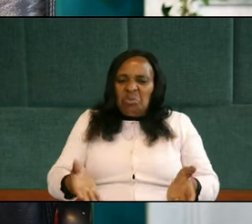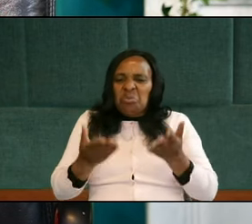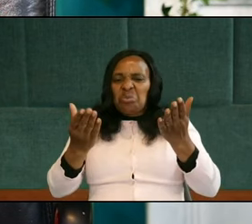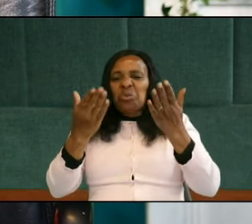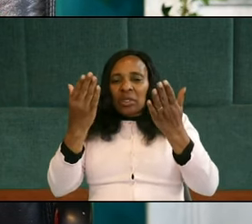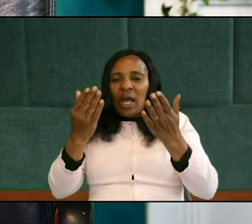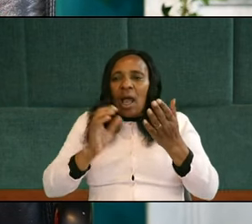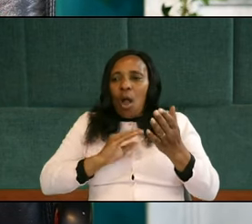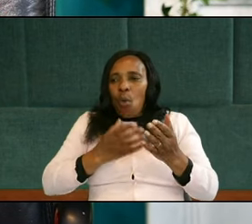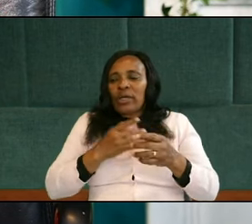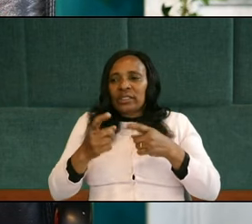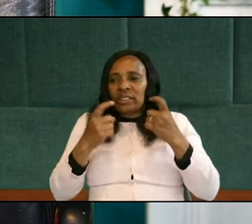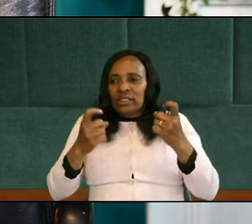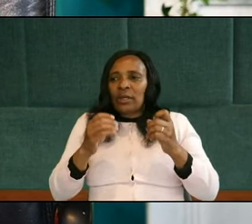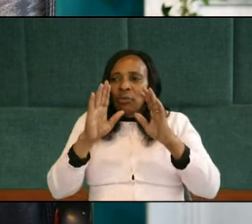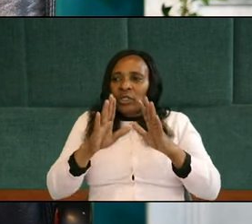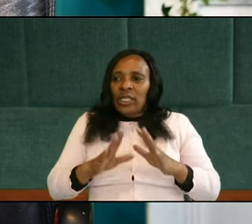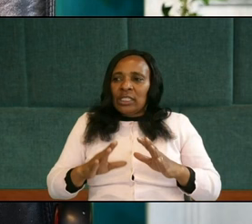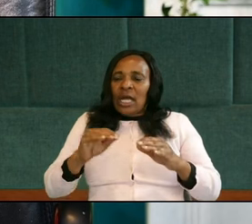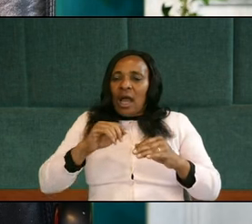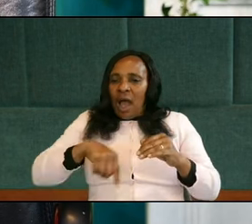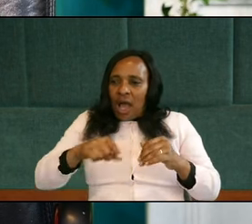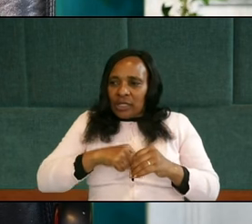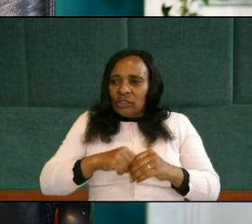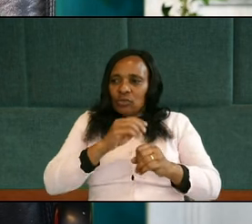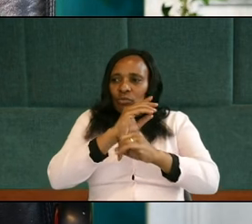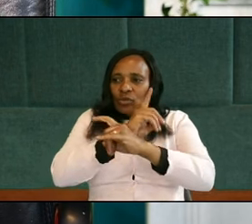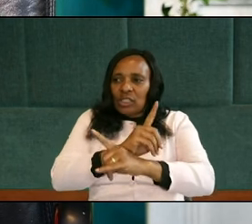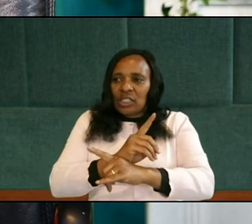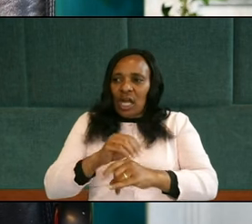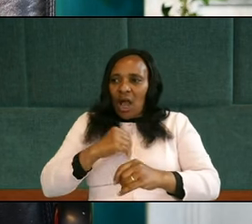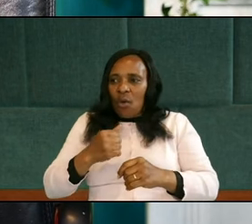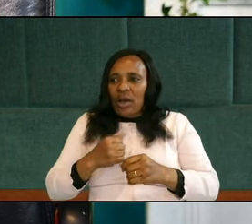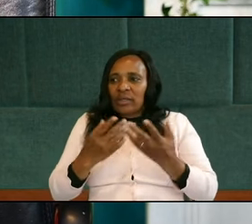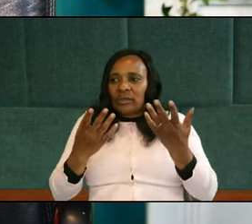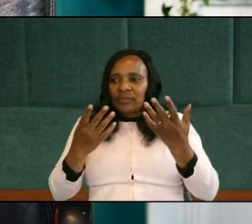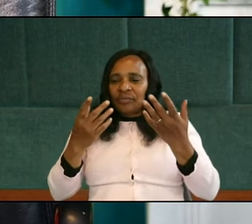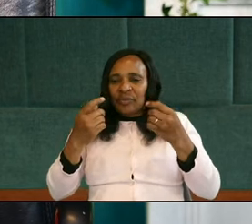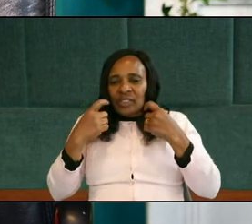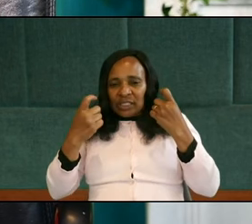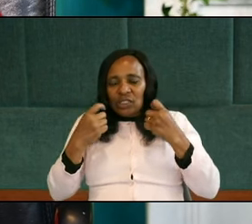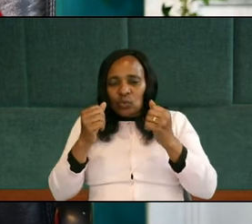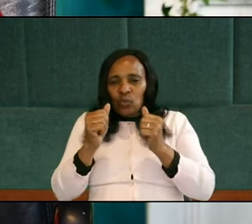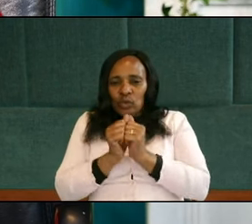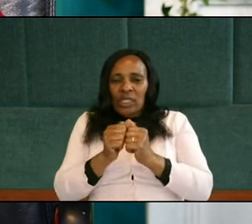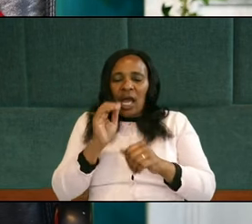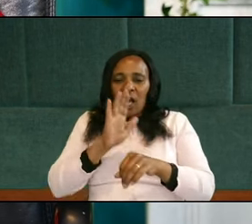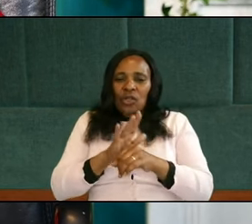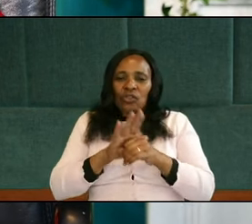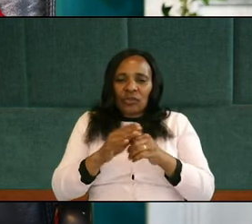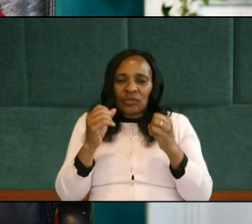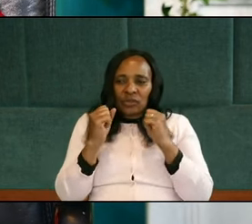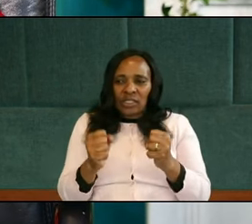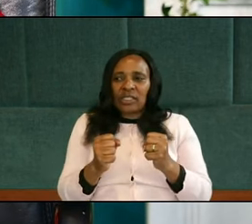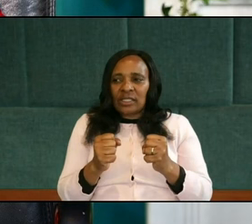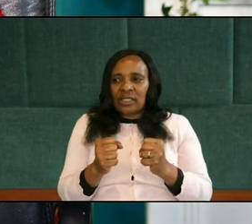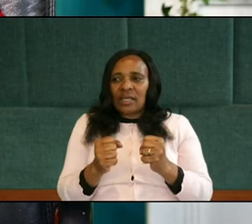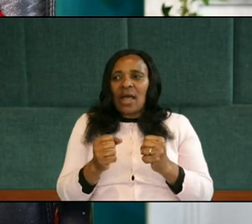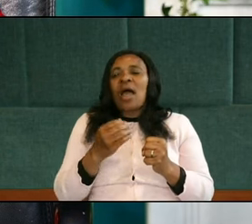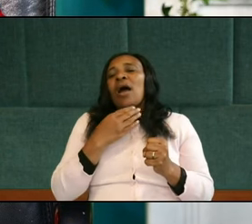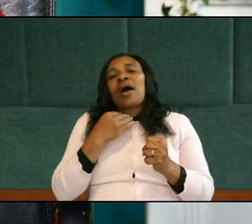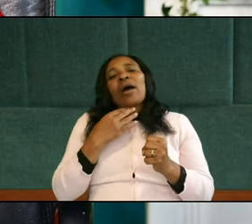sin. So it's important for us to guard our senses with a lot of strength. So I'd just like